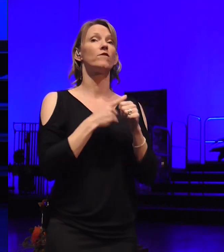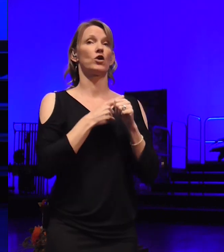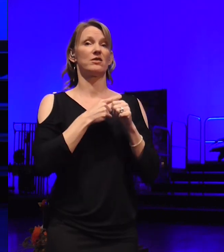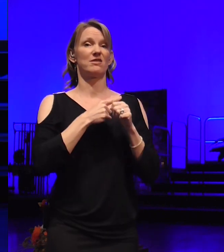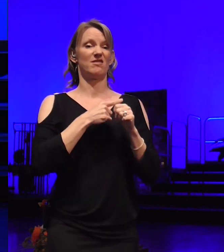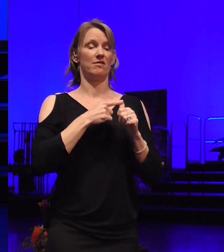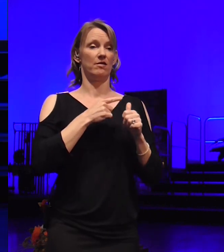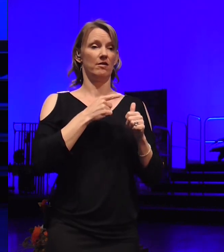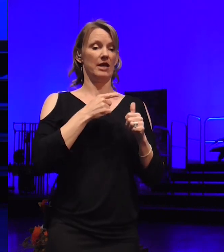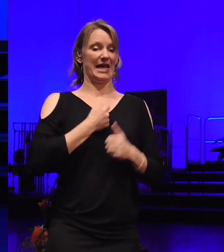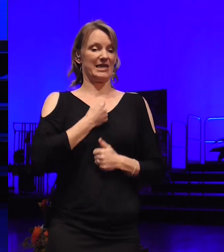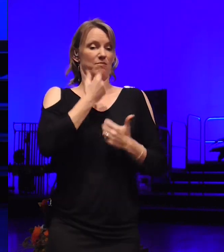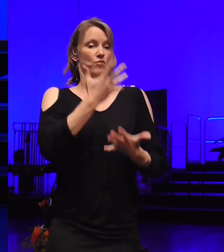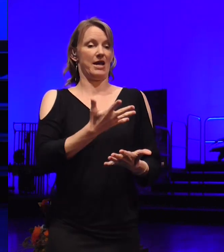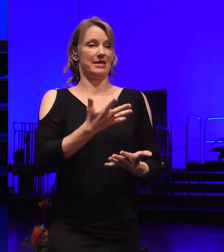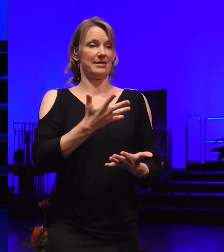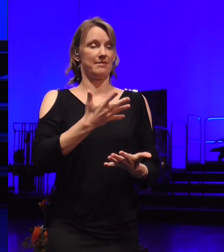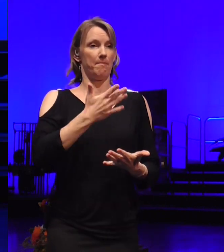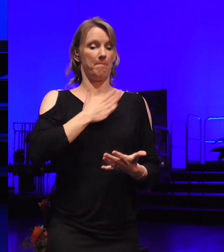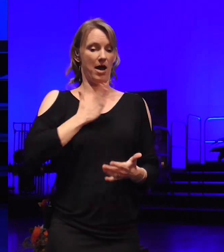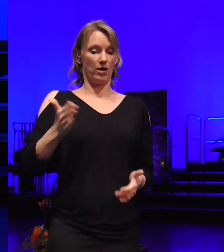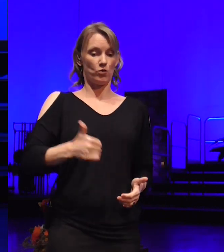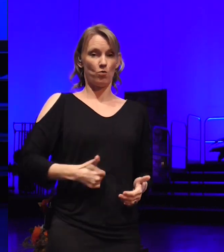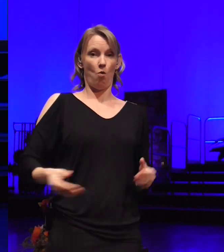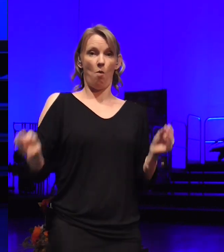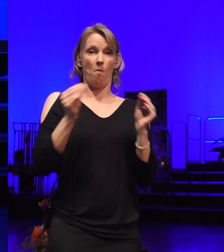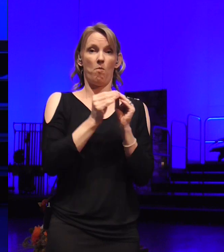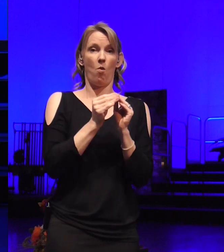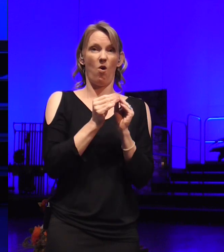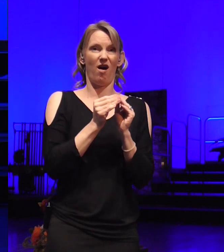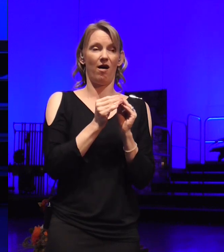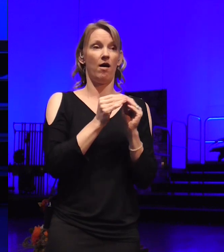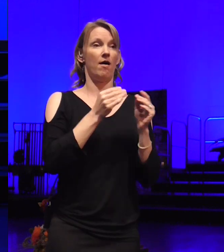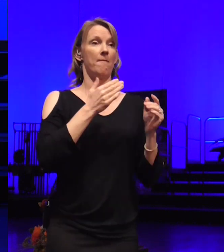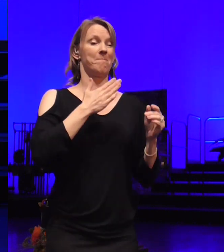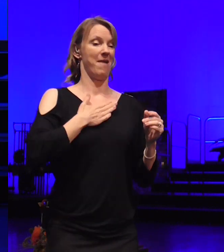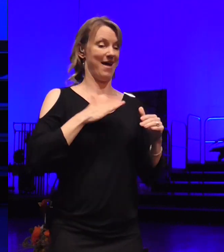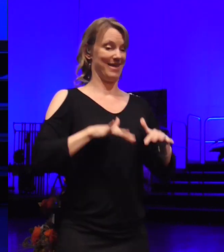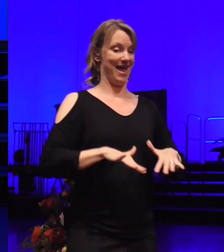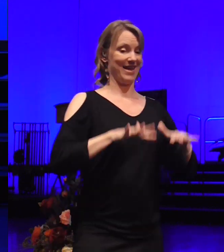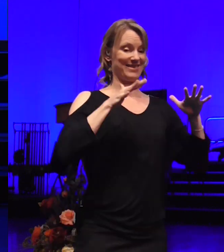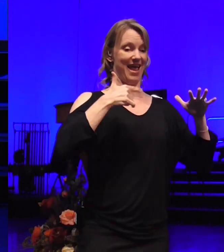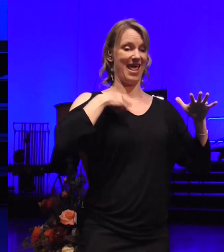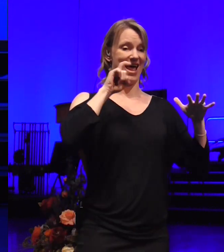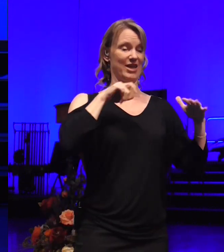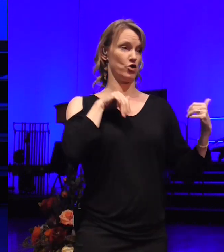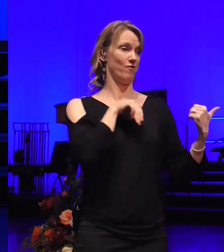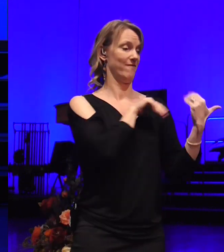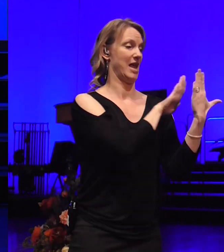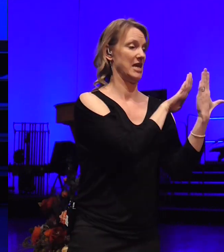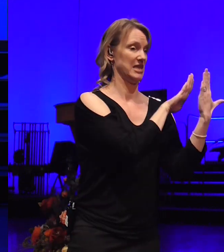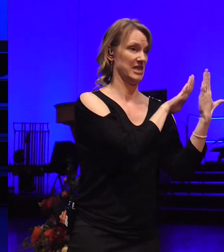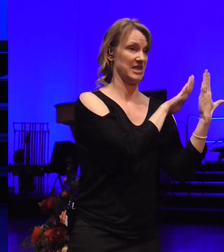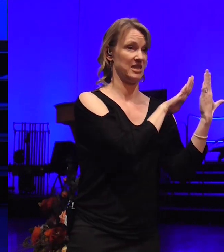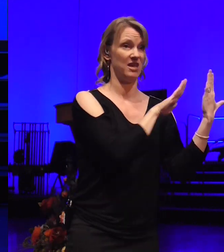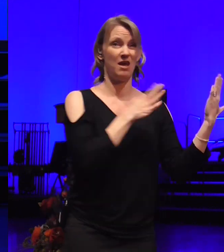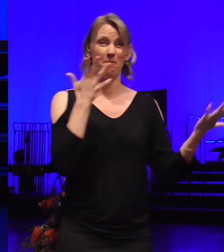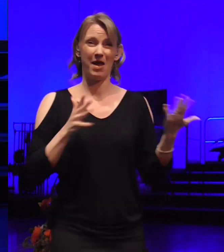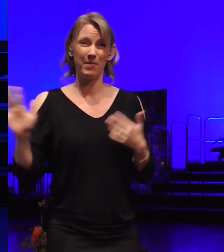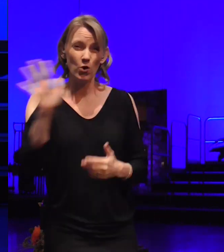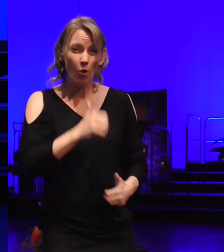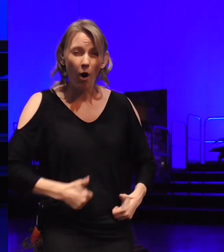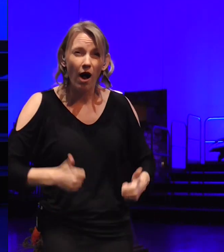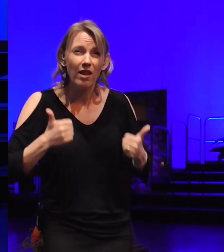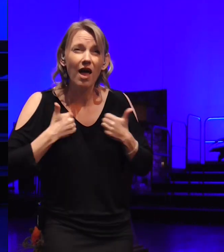to expressing more greatly my soul was to face that anxiety. And don't you feel maybe in